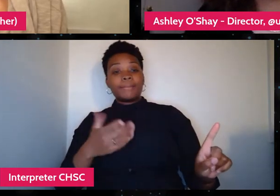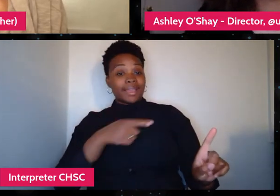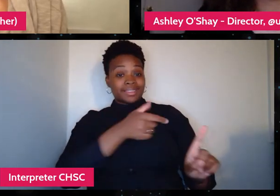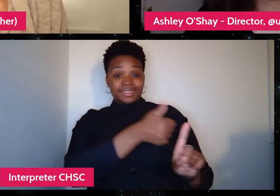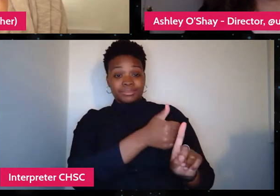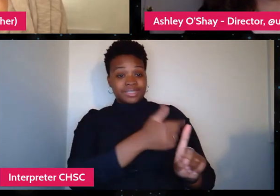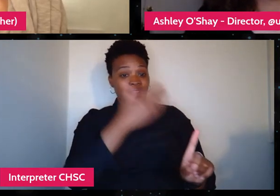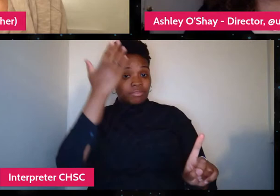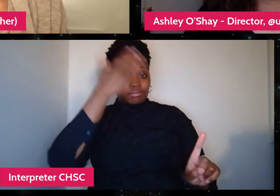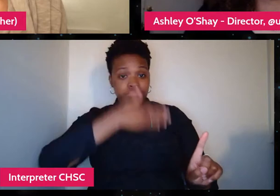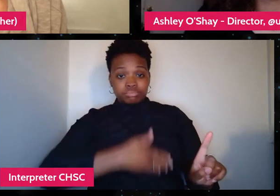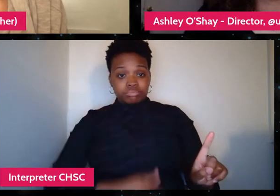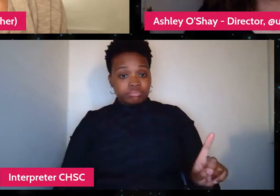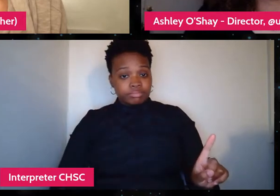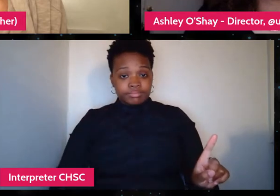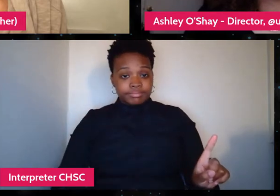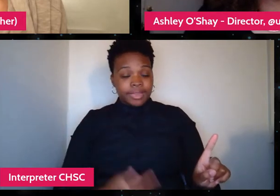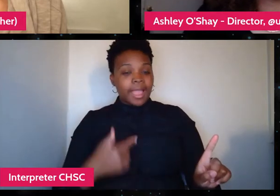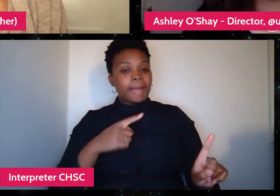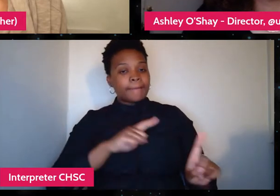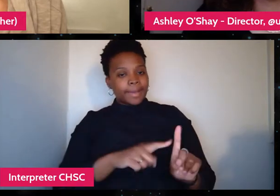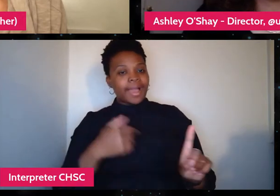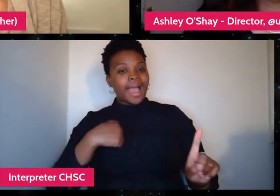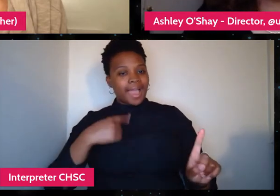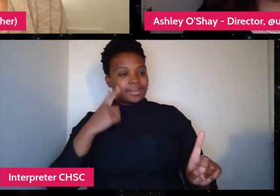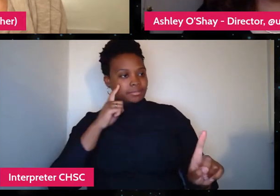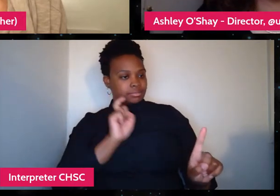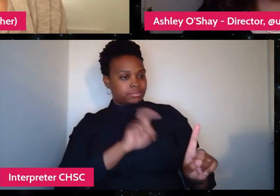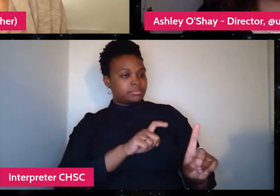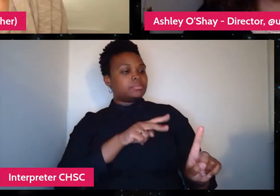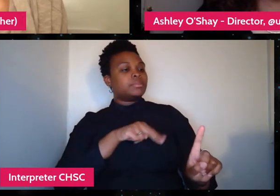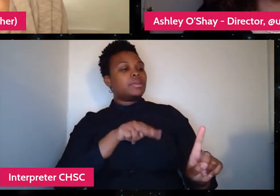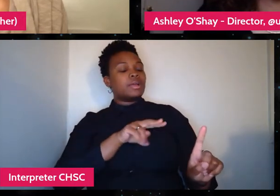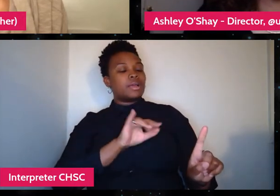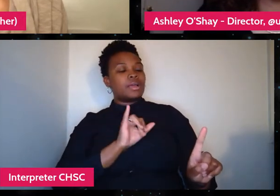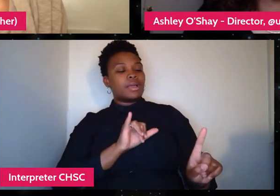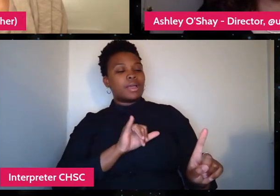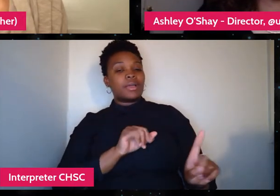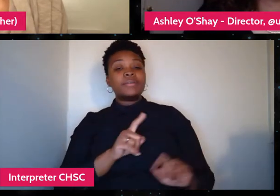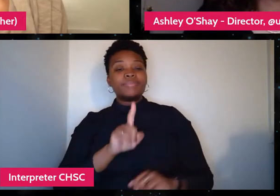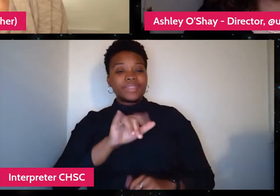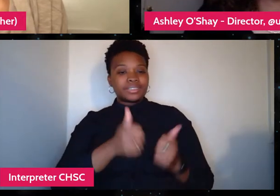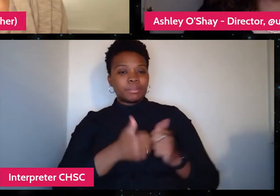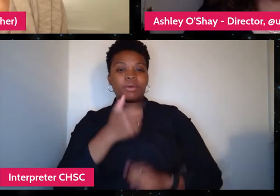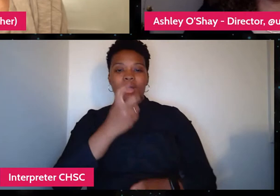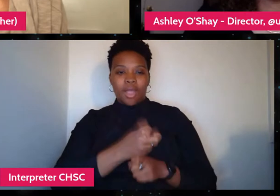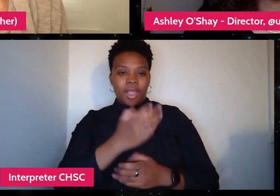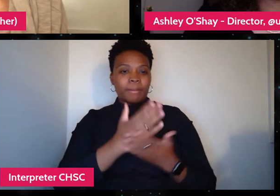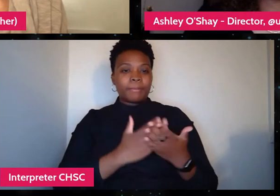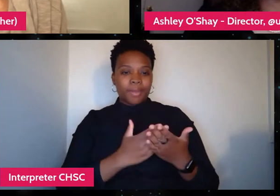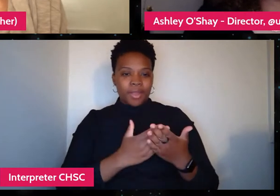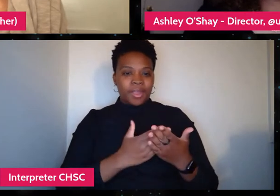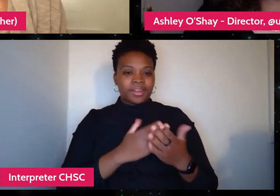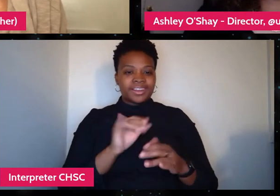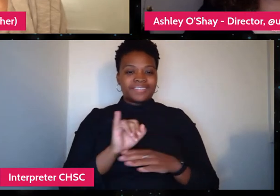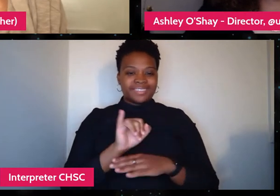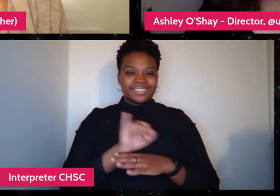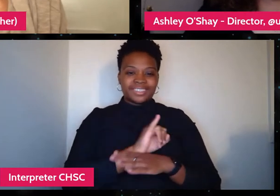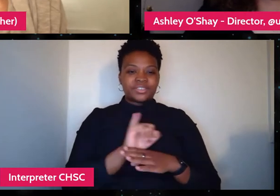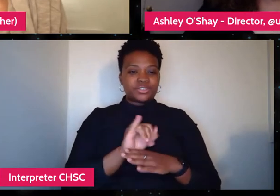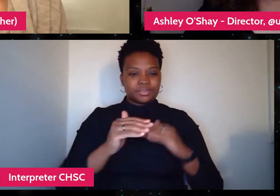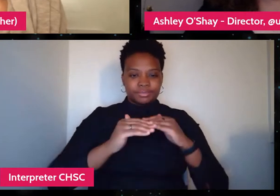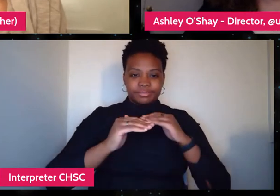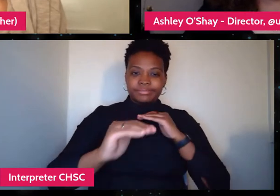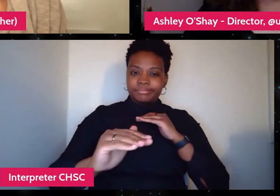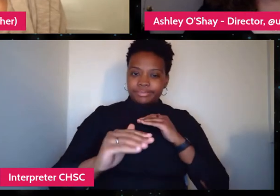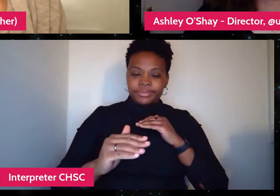themselves. So even though this is like probably one of the hardest parts of the industry to like sustain yourself in,